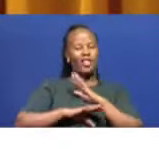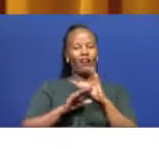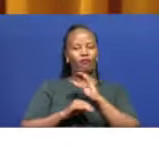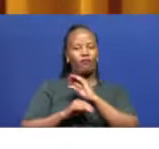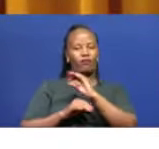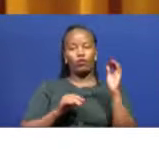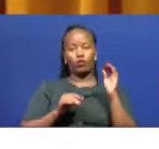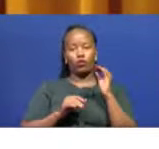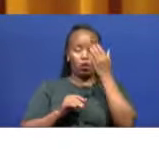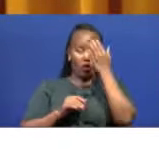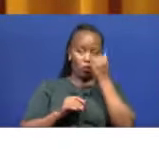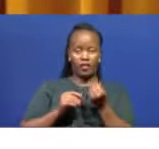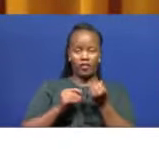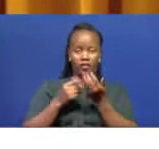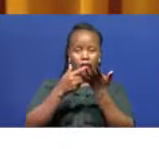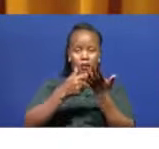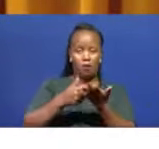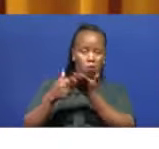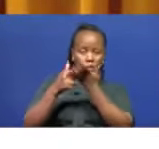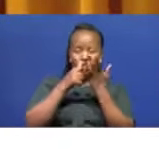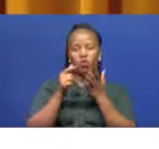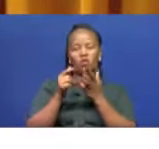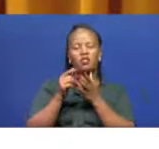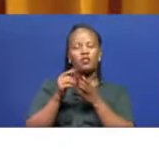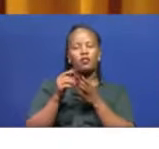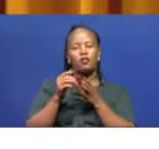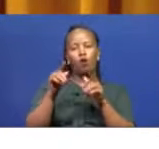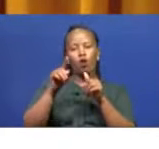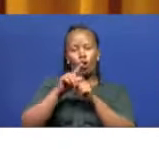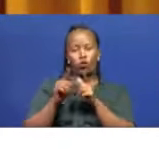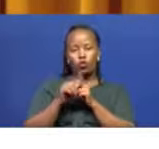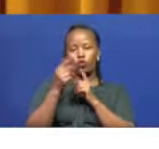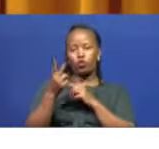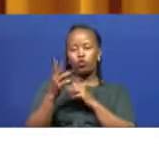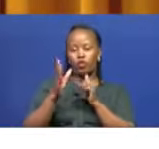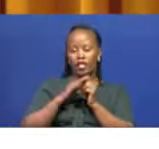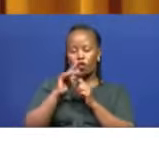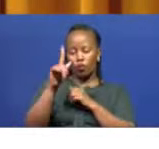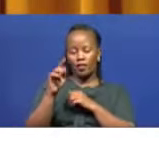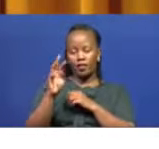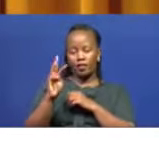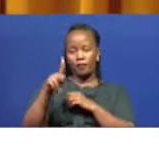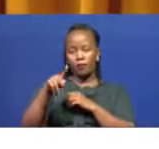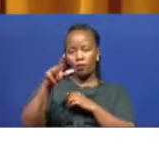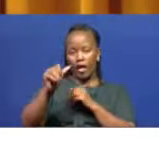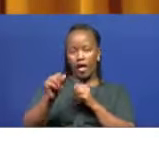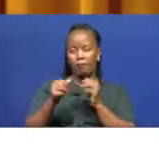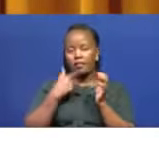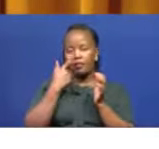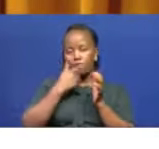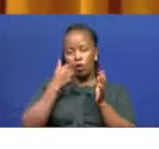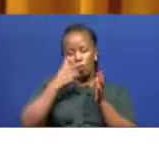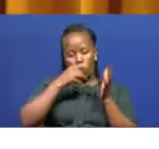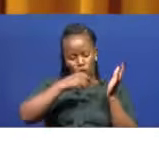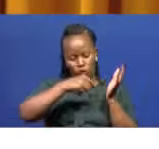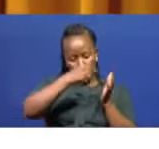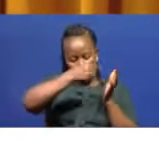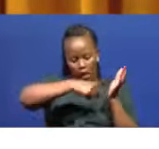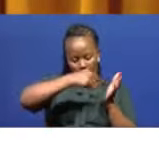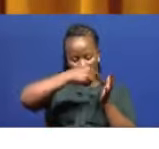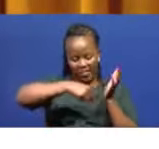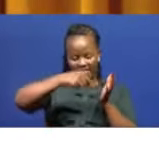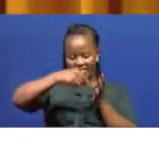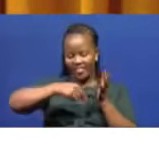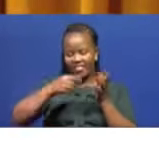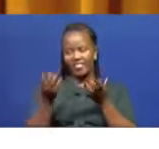the mover of the motion and the 291 MPs who appended their signatures in support of the impeachment motion